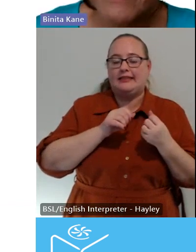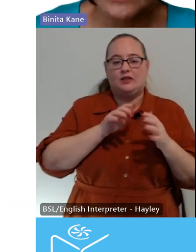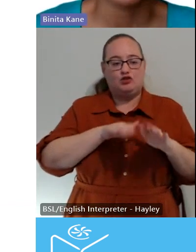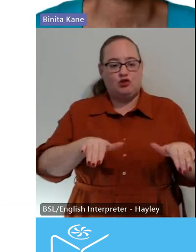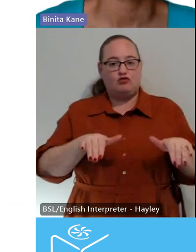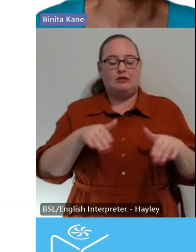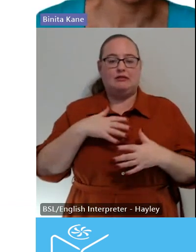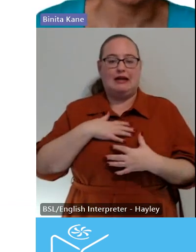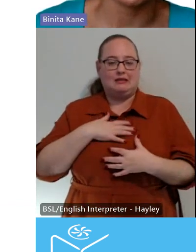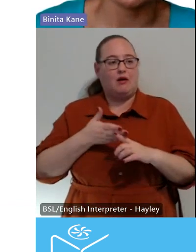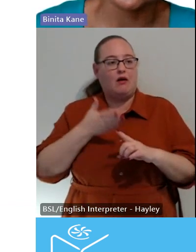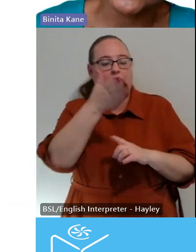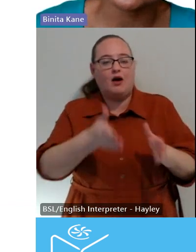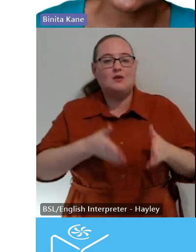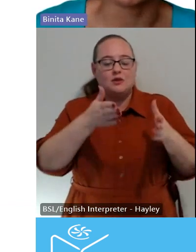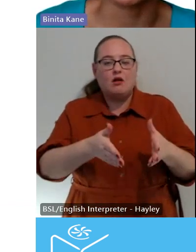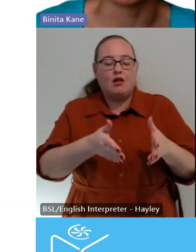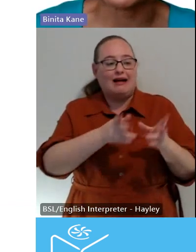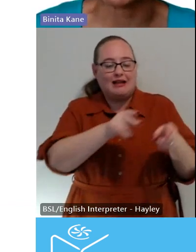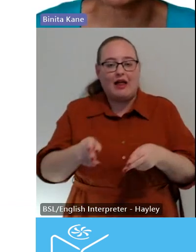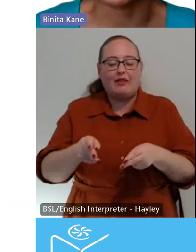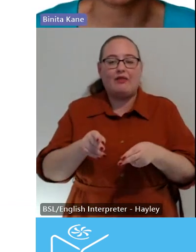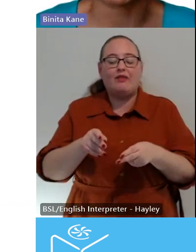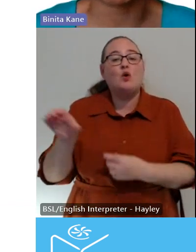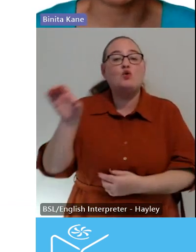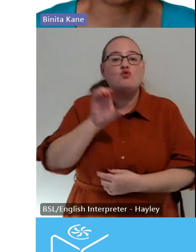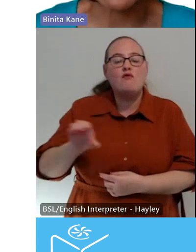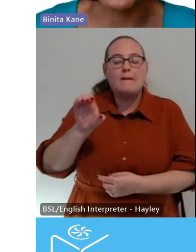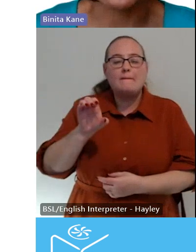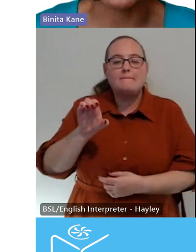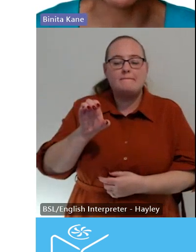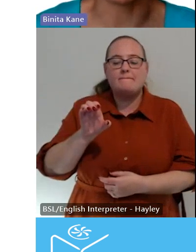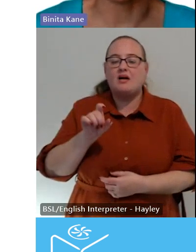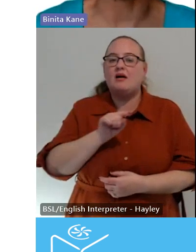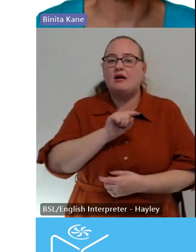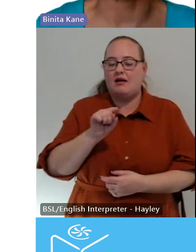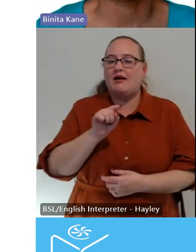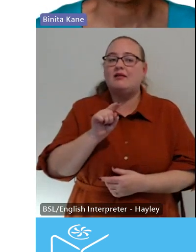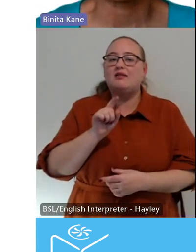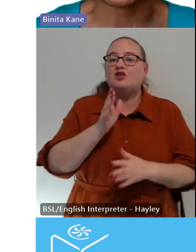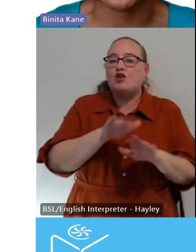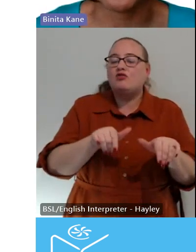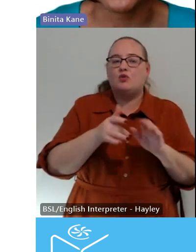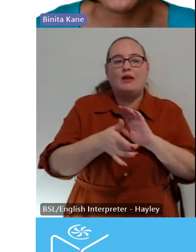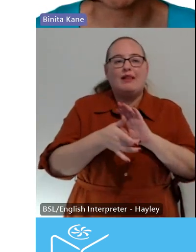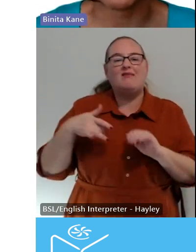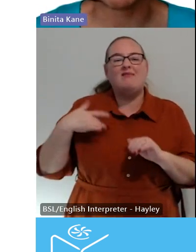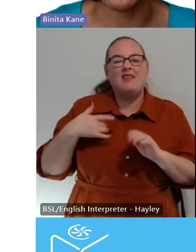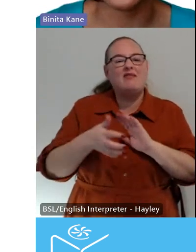Europe. And the outcomes are worse for children and young people living in the most deprived areas, as they're more likely to be in